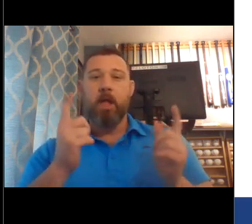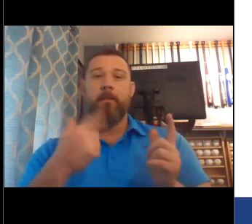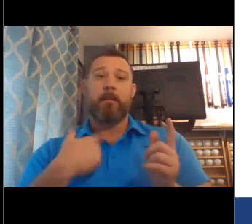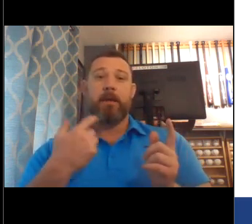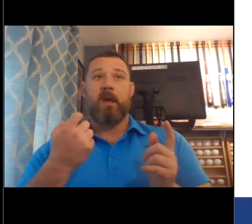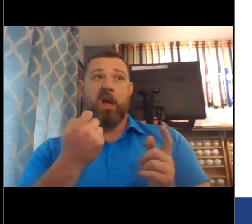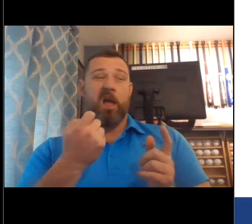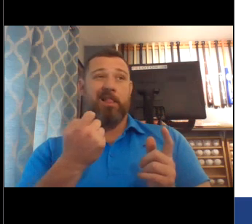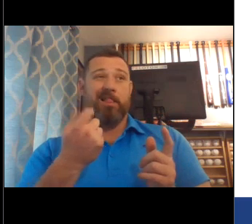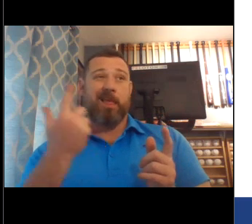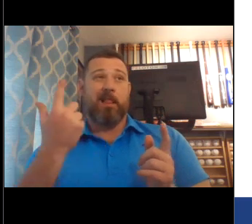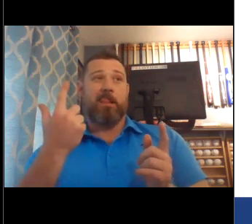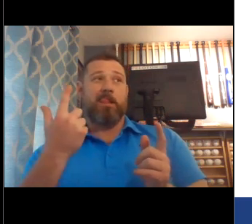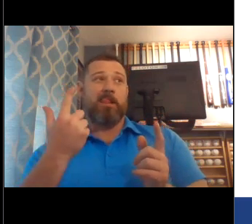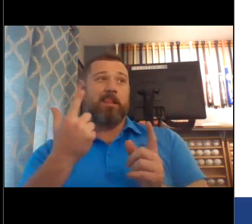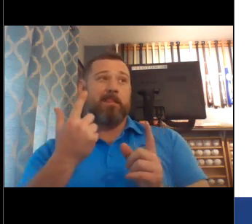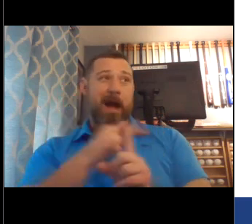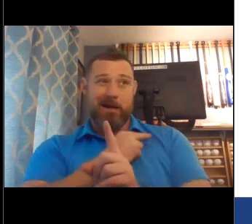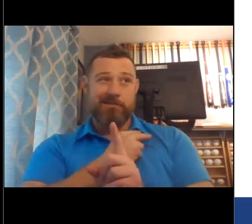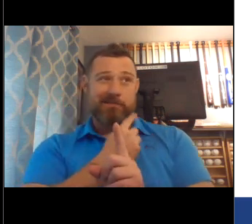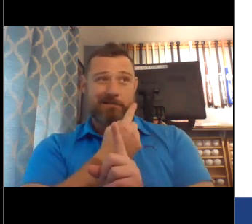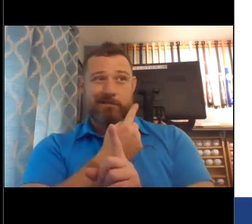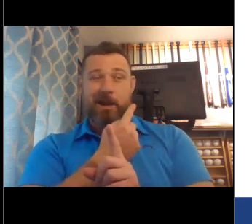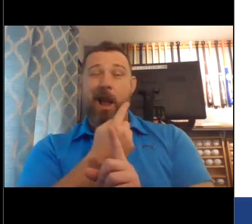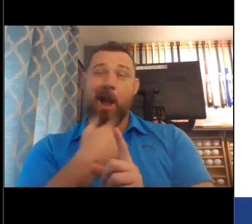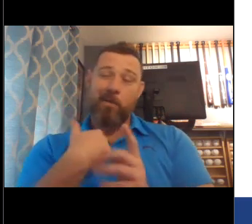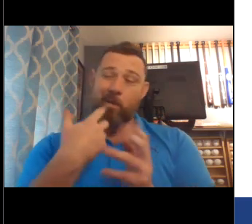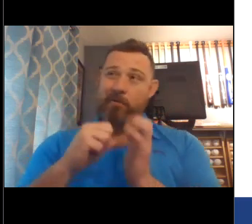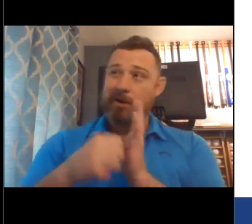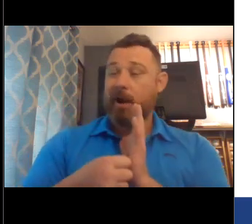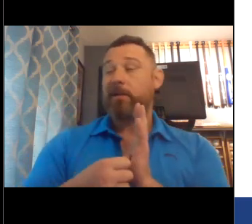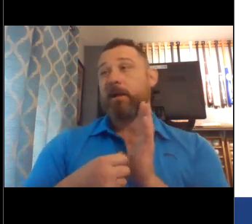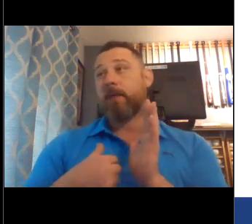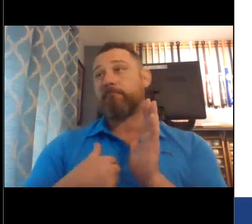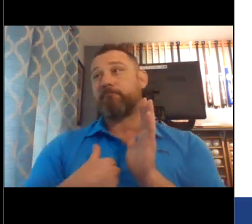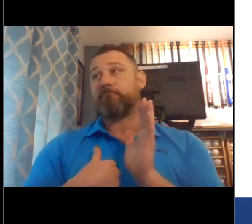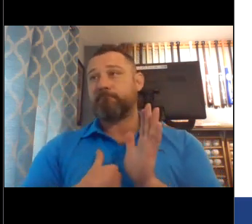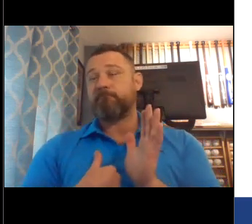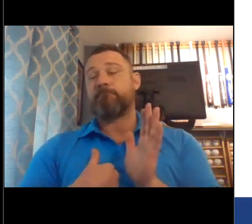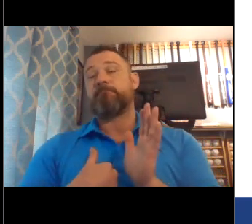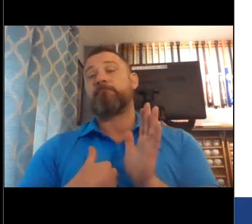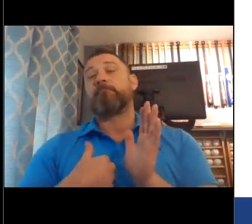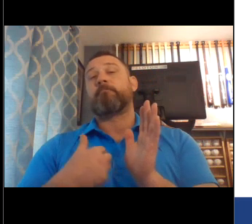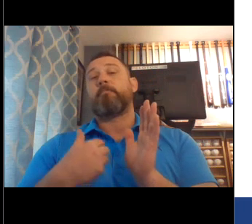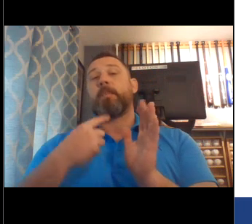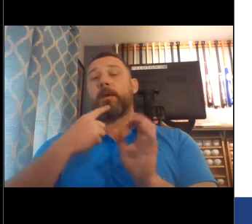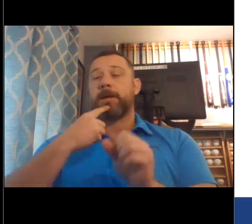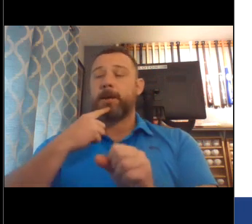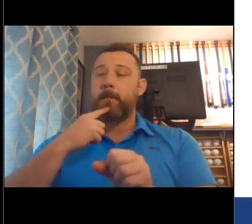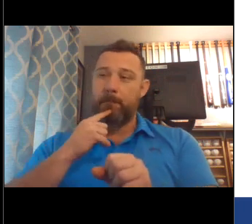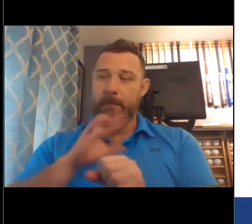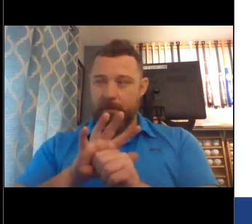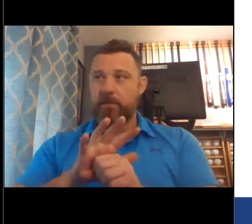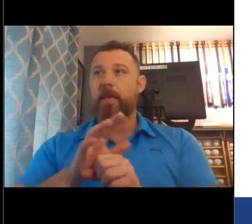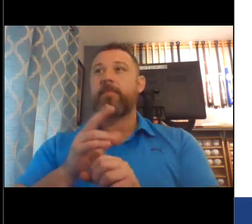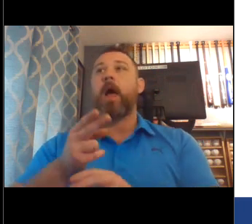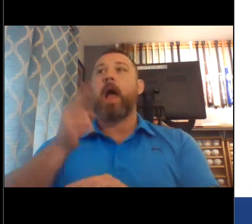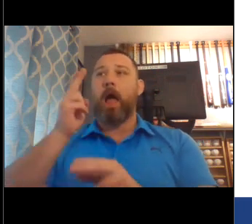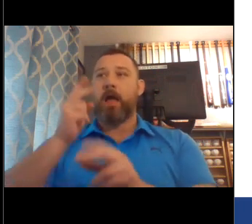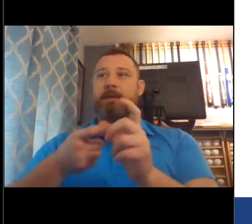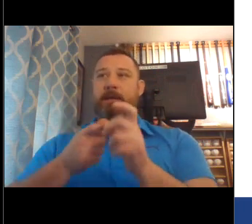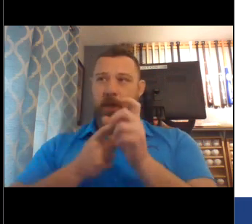know. But I really do want to reiterate the commitment that the high-speed rail has made to the